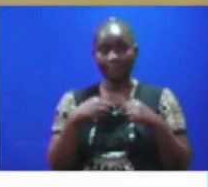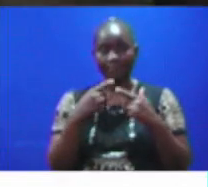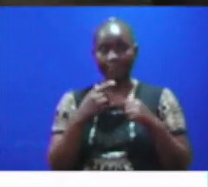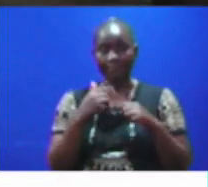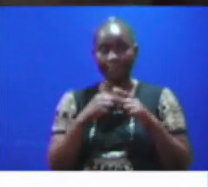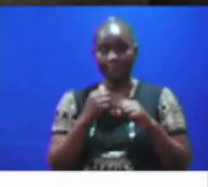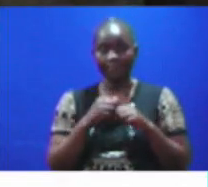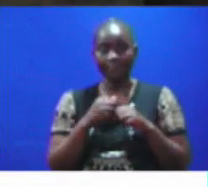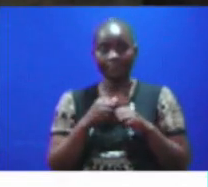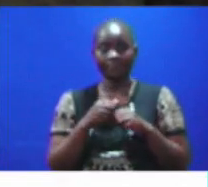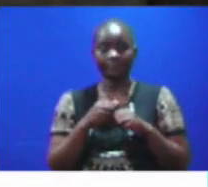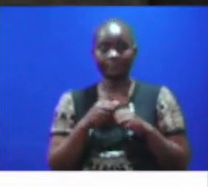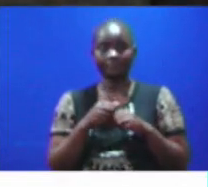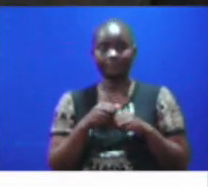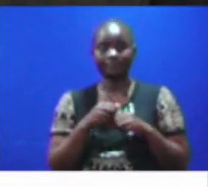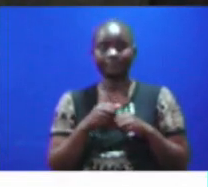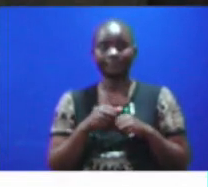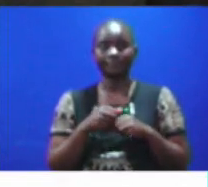injunction.